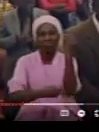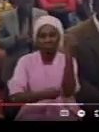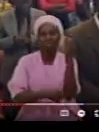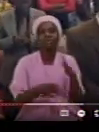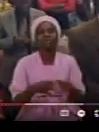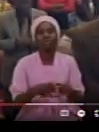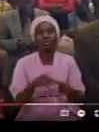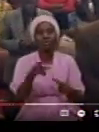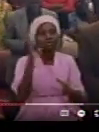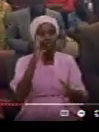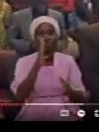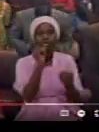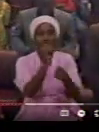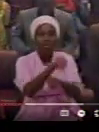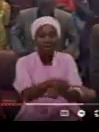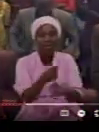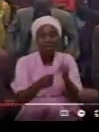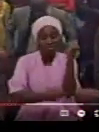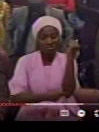the tempter.